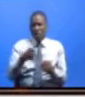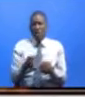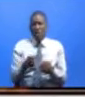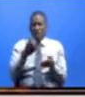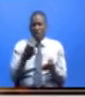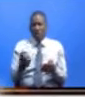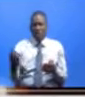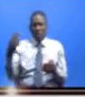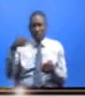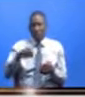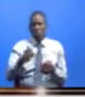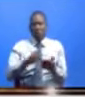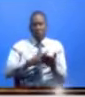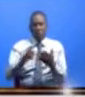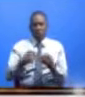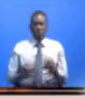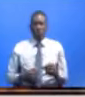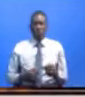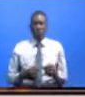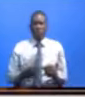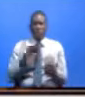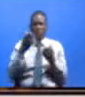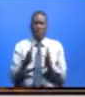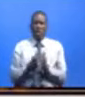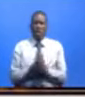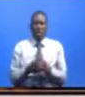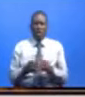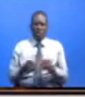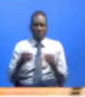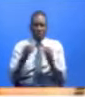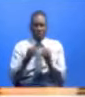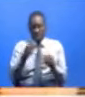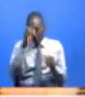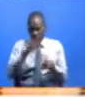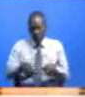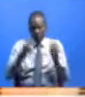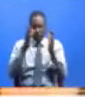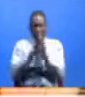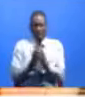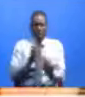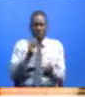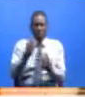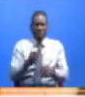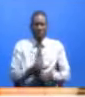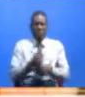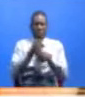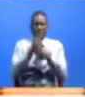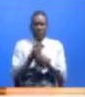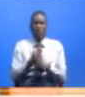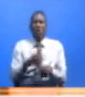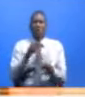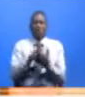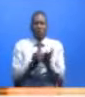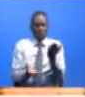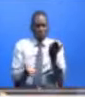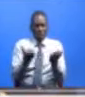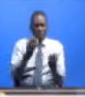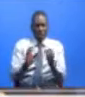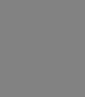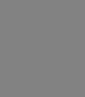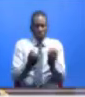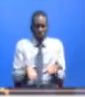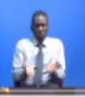has been traversing athletics-rich regions and also meeting government officials and athletic stakeholders in order to assess the country's